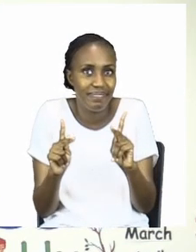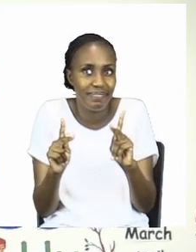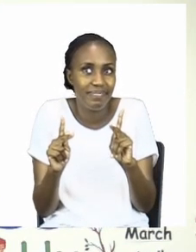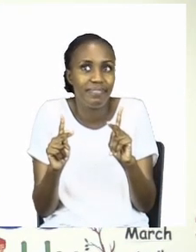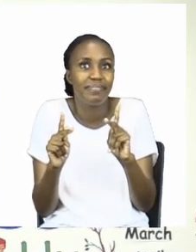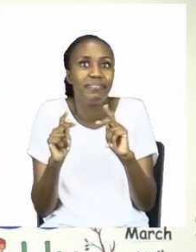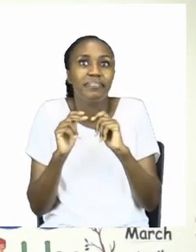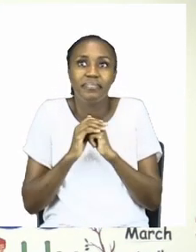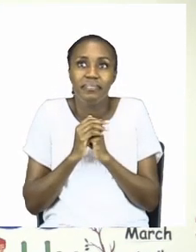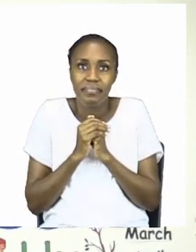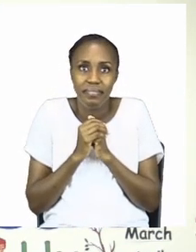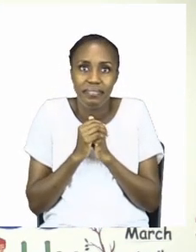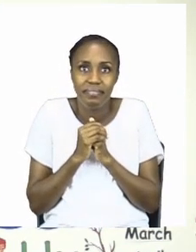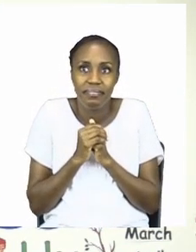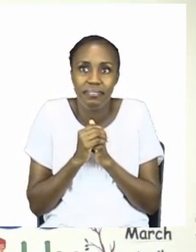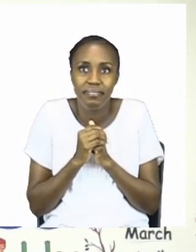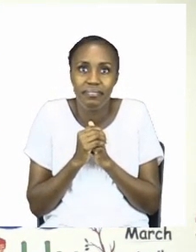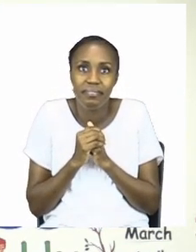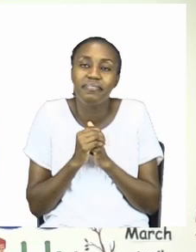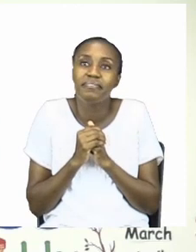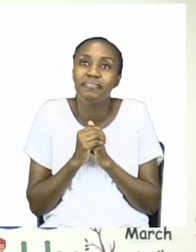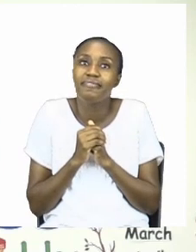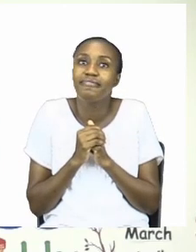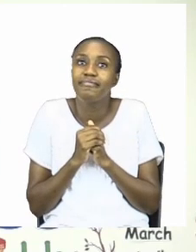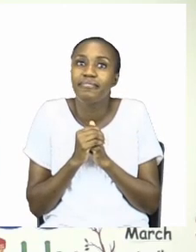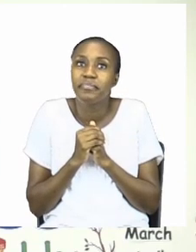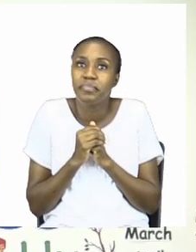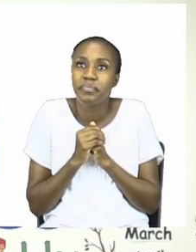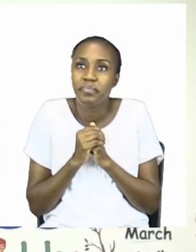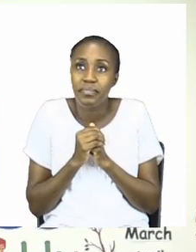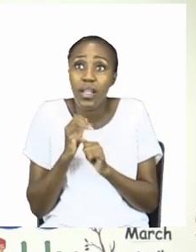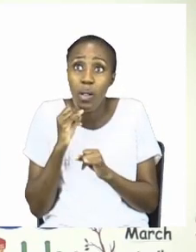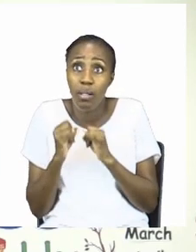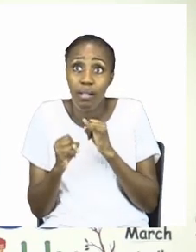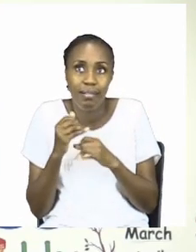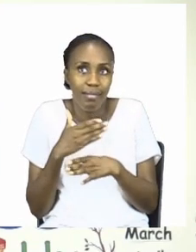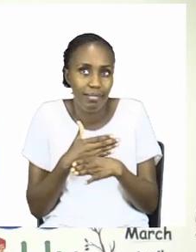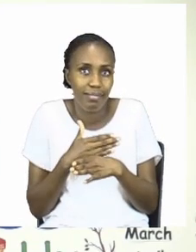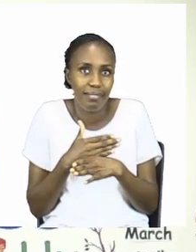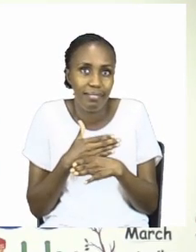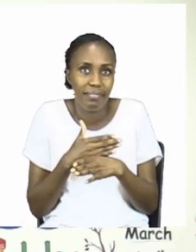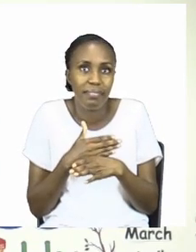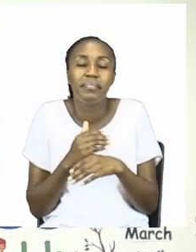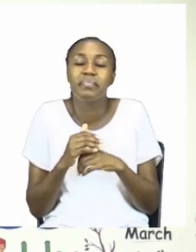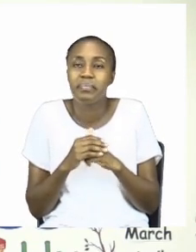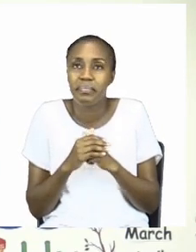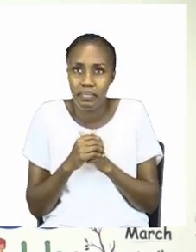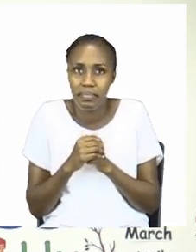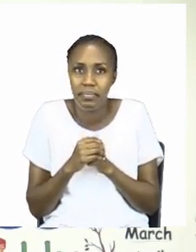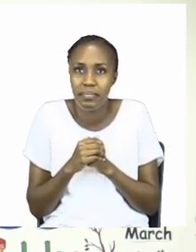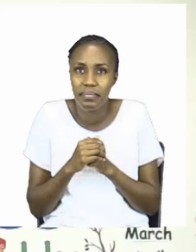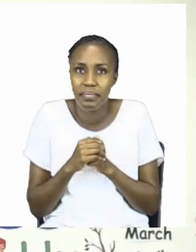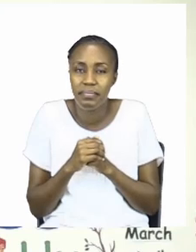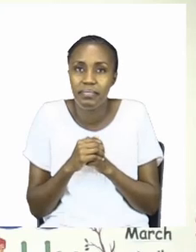leave you to run outside and find all your materials, let's quickly go to page 26 to see what